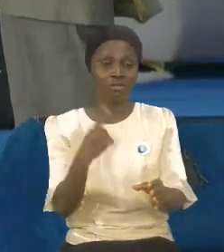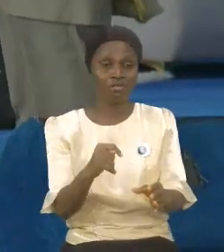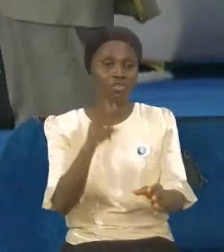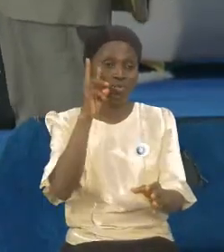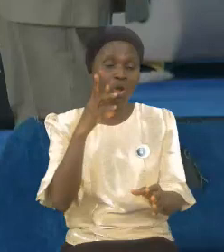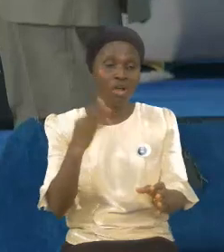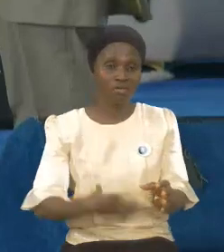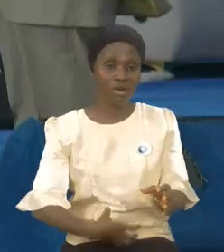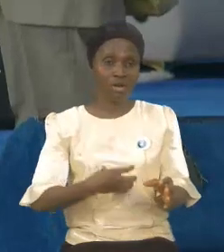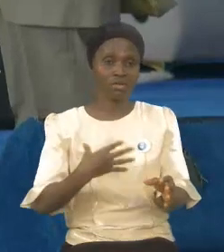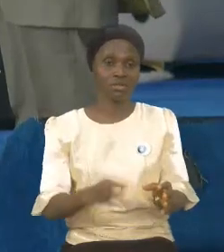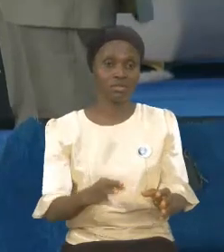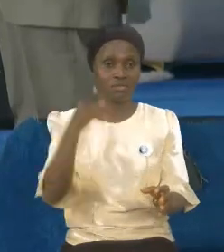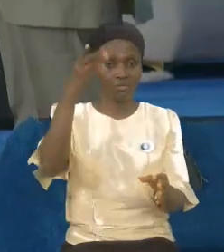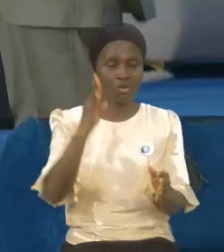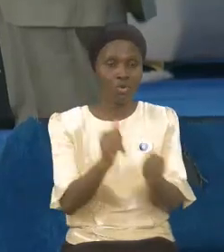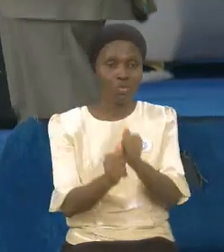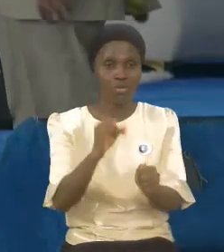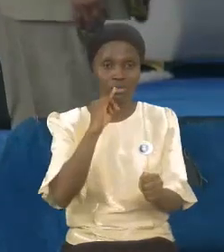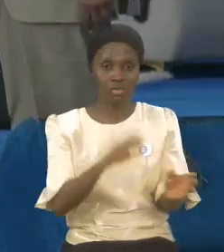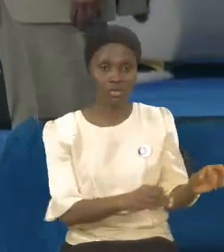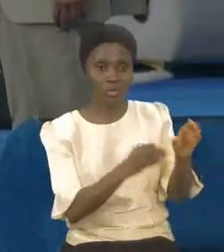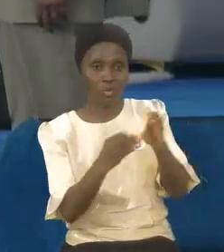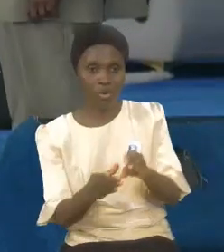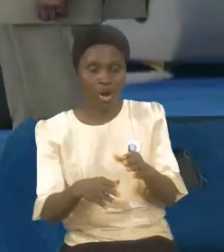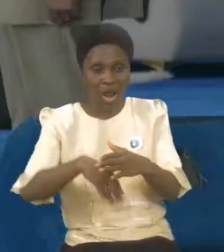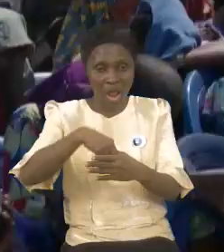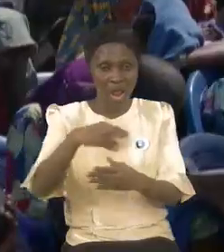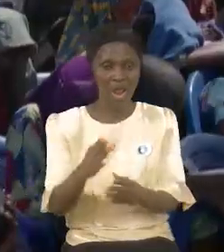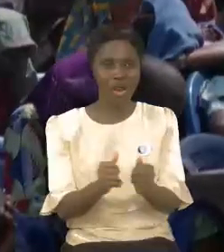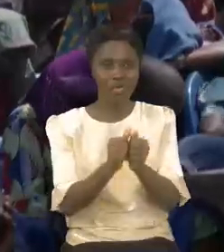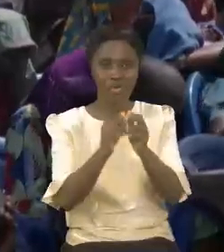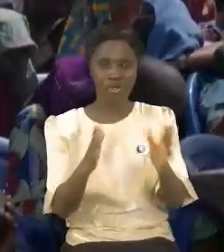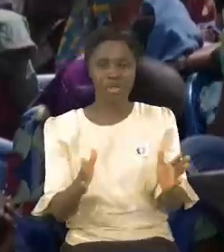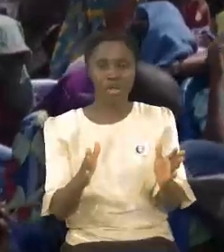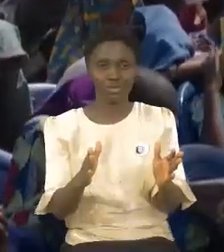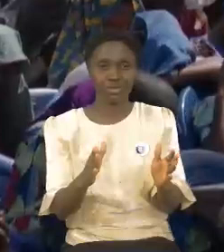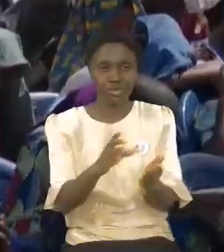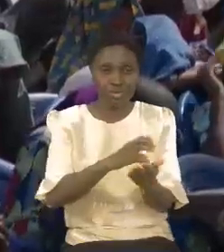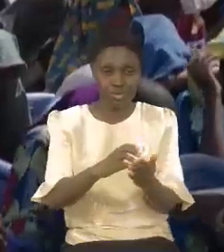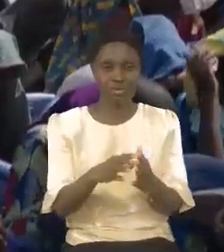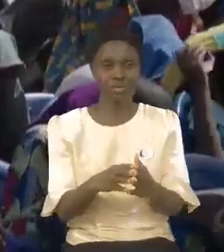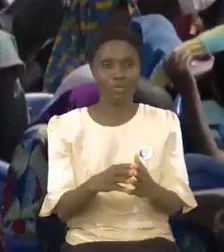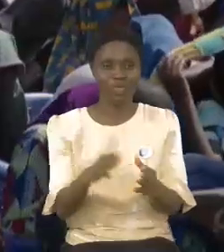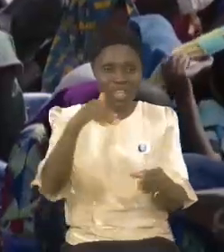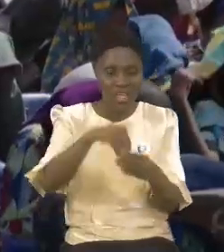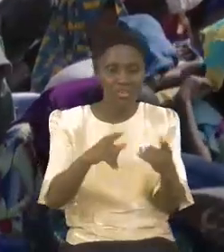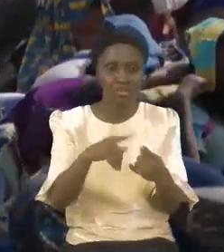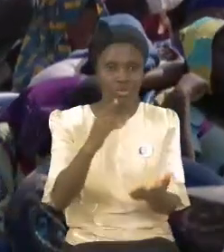God, which is poured out without mixture into the cup of